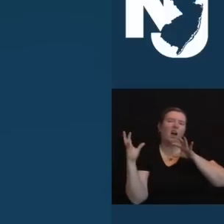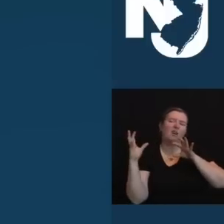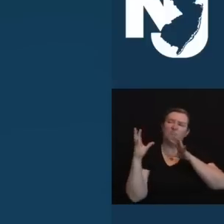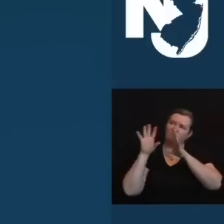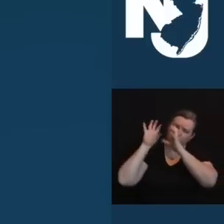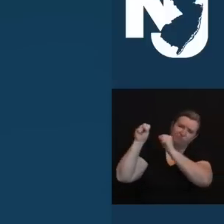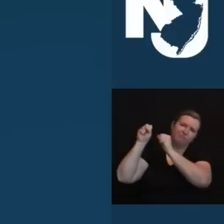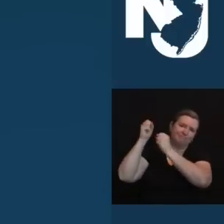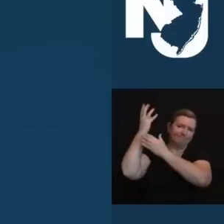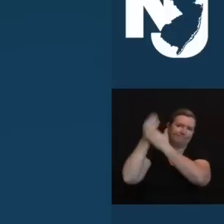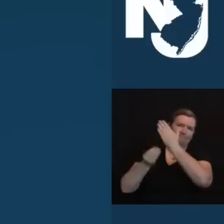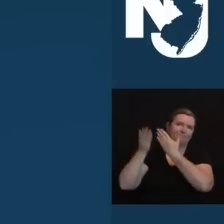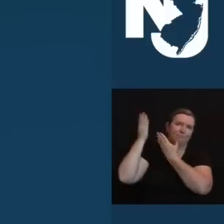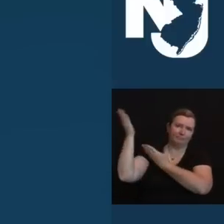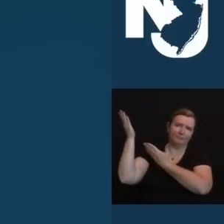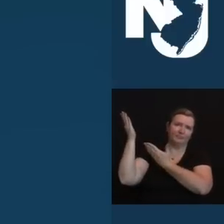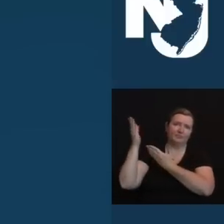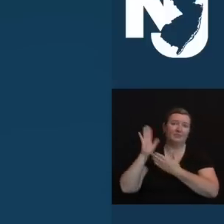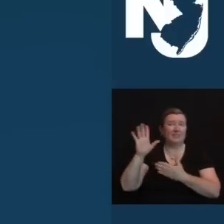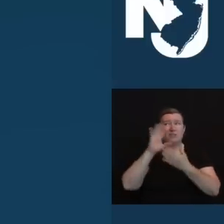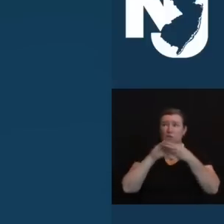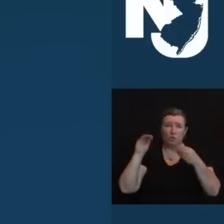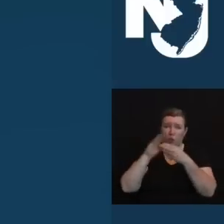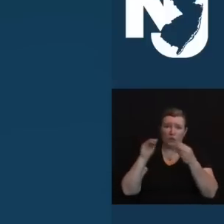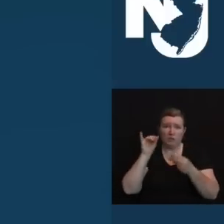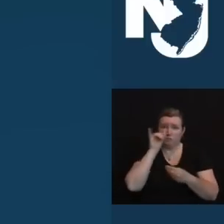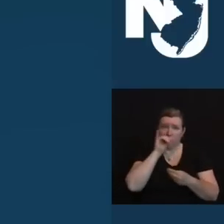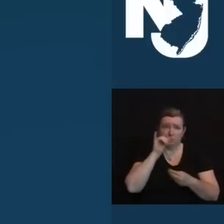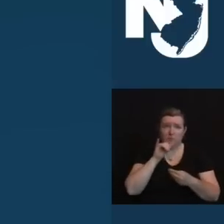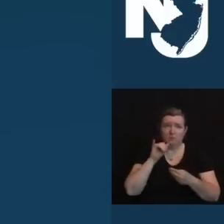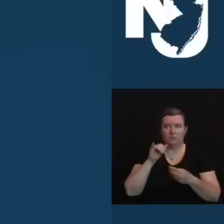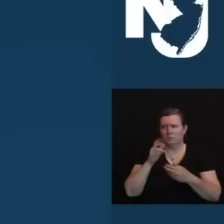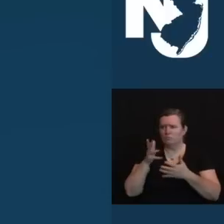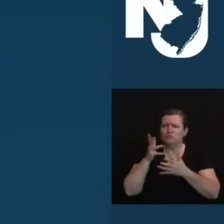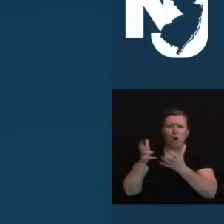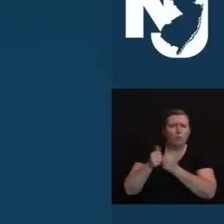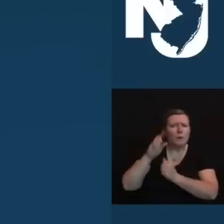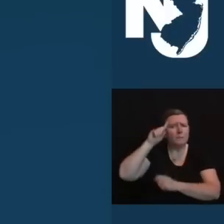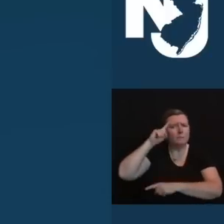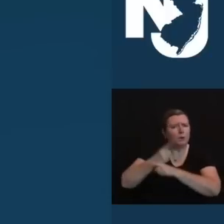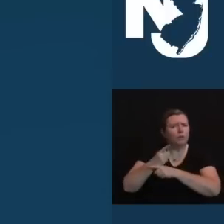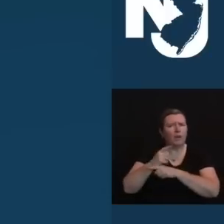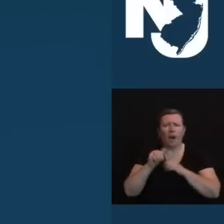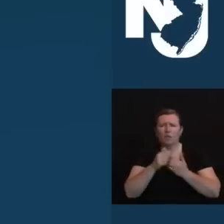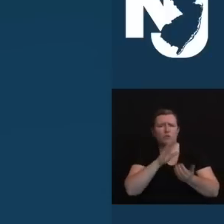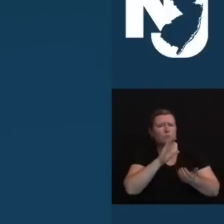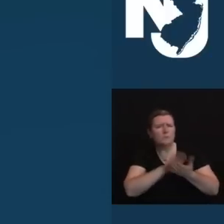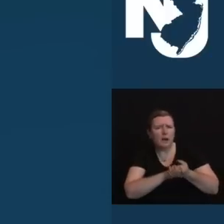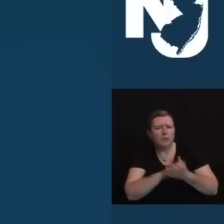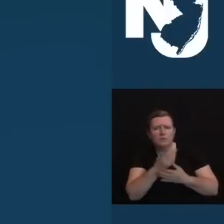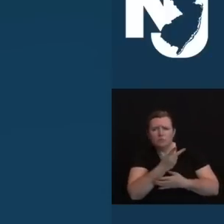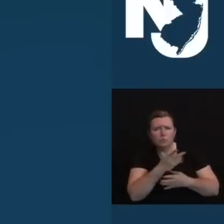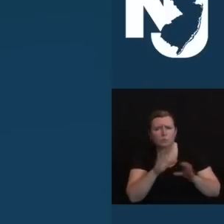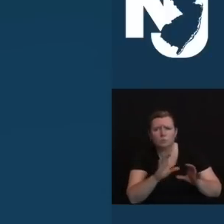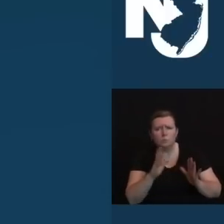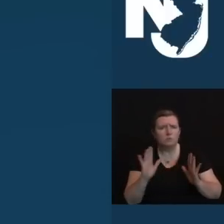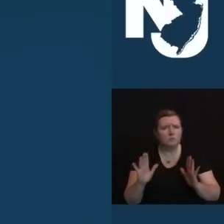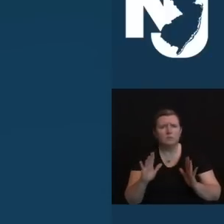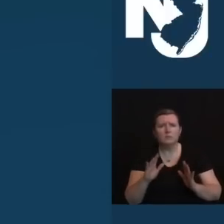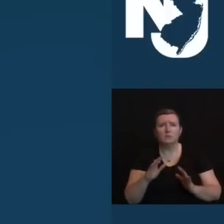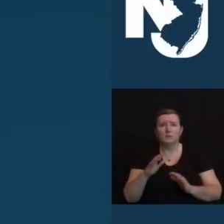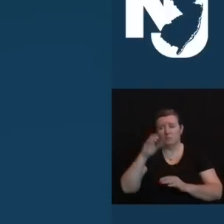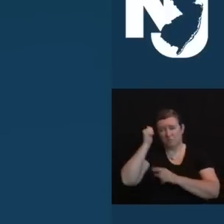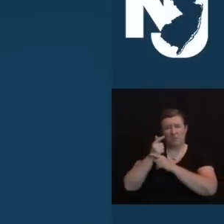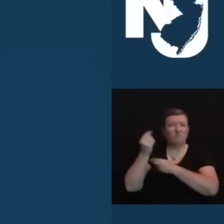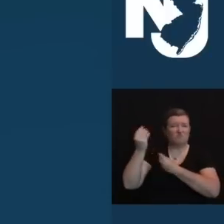the way, before we leave this, is extraordinary. I asked his brother how his wife, Maria Isabella, was doing, and he said, and